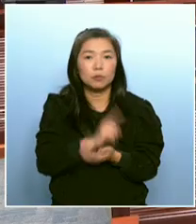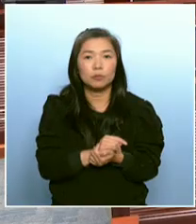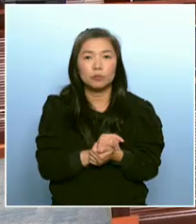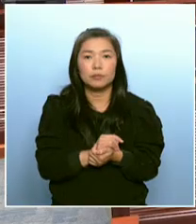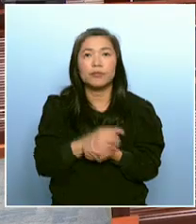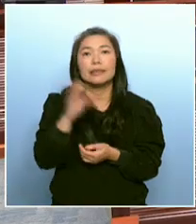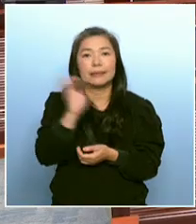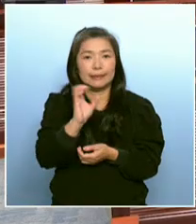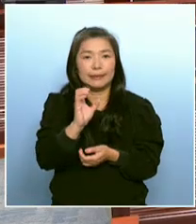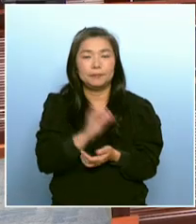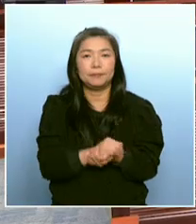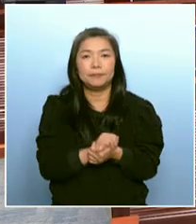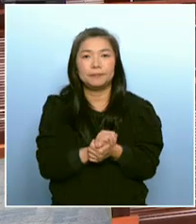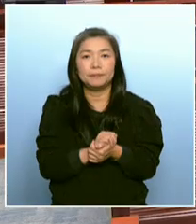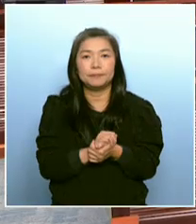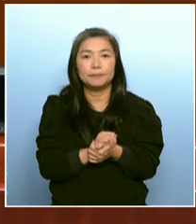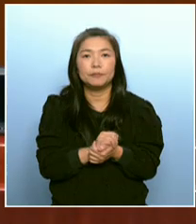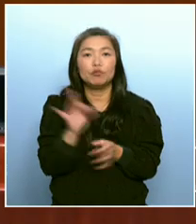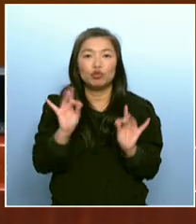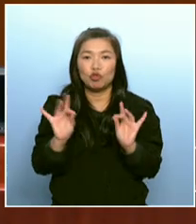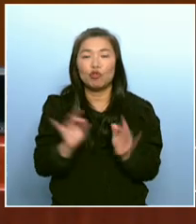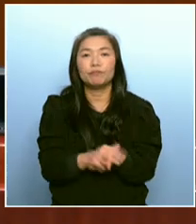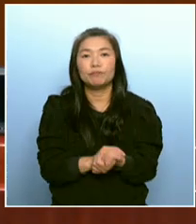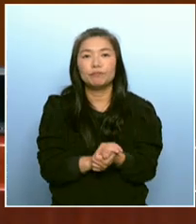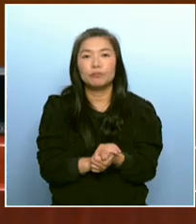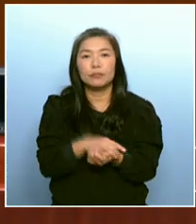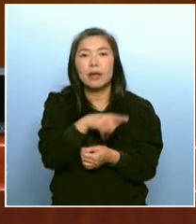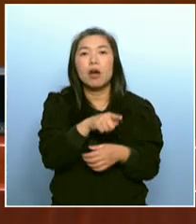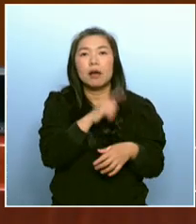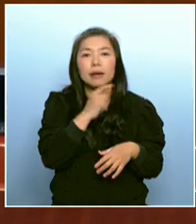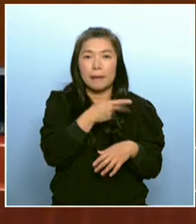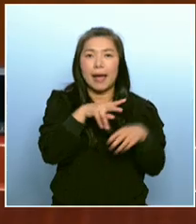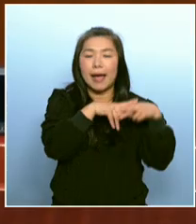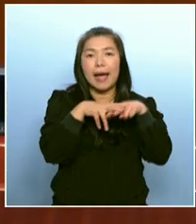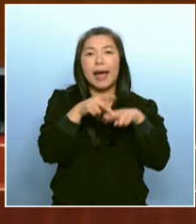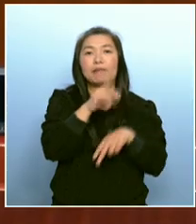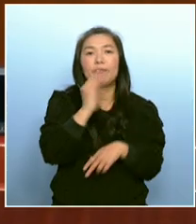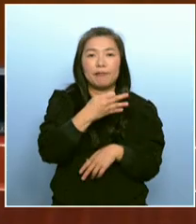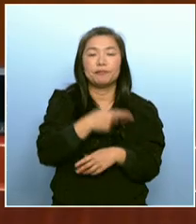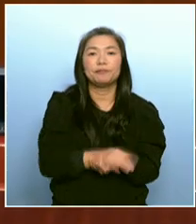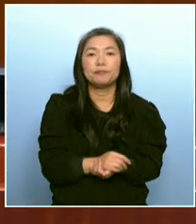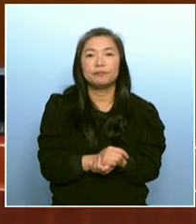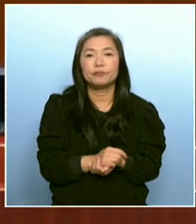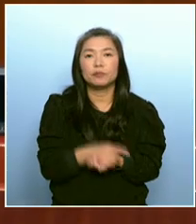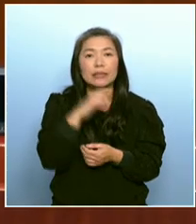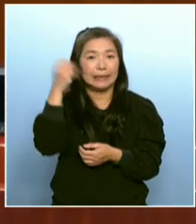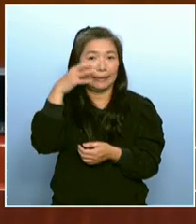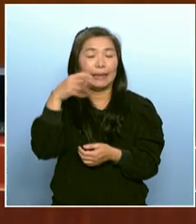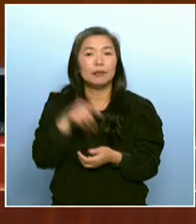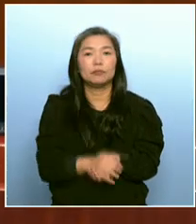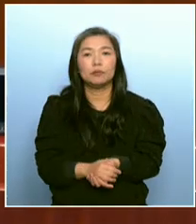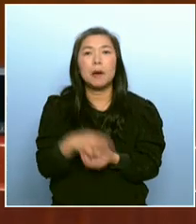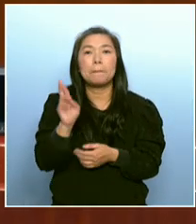Xiu-chung, Ms. Grace Chan, Mr. Chen Pui-kong, Mr. Alex Fan, Mr. Hong Kam-in, Mr.